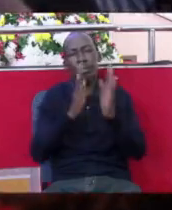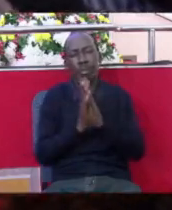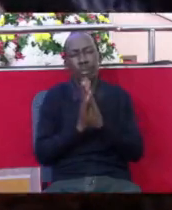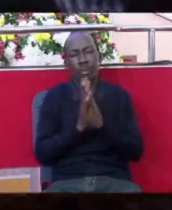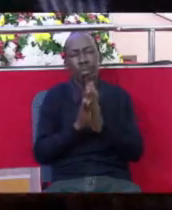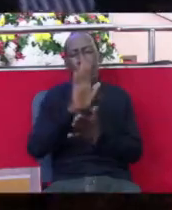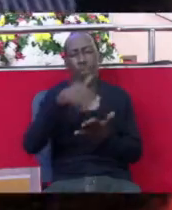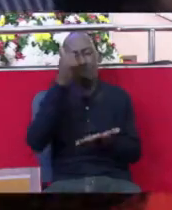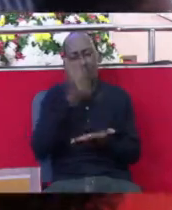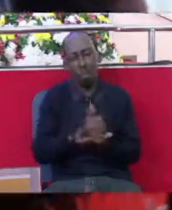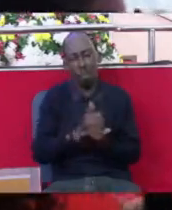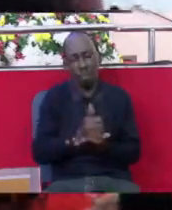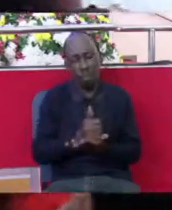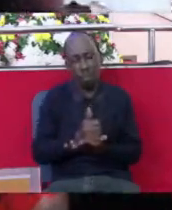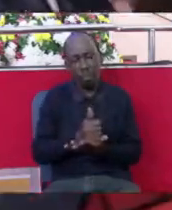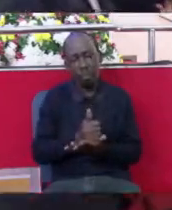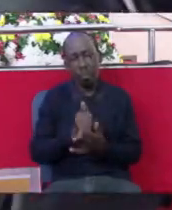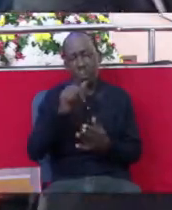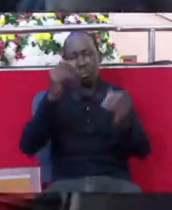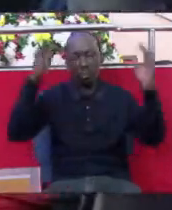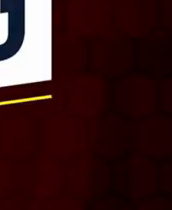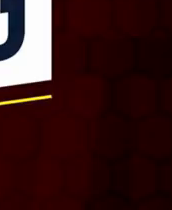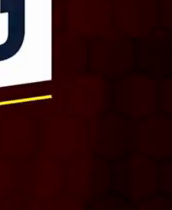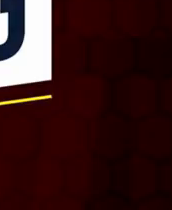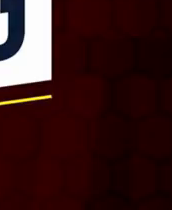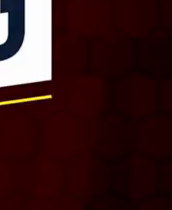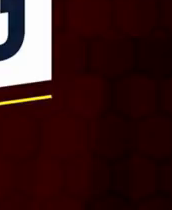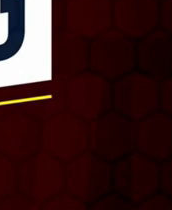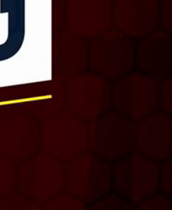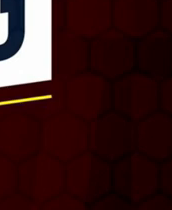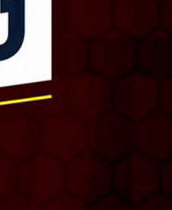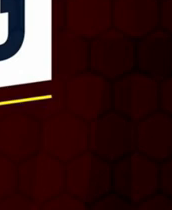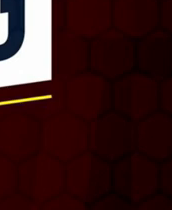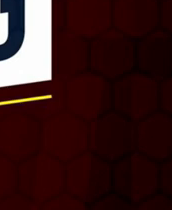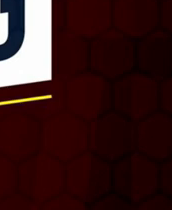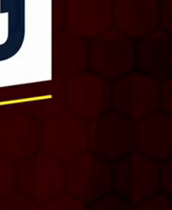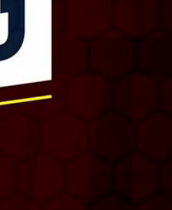Amen. Give a clap offering to the Lord. Yeye ni Yesu makofi.